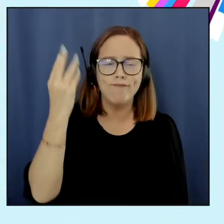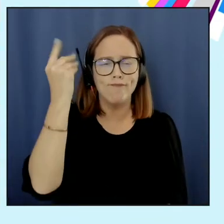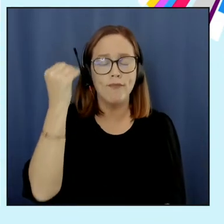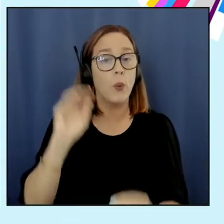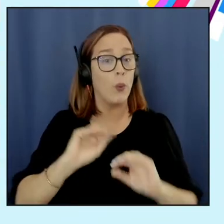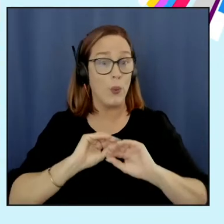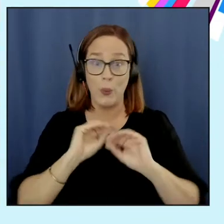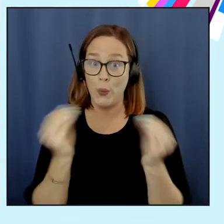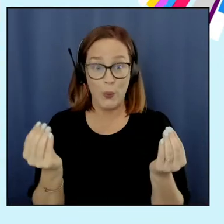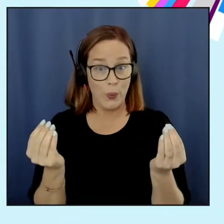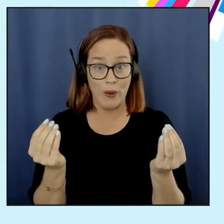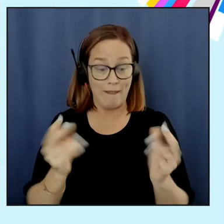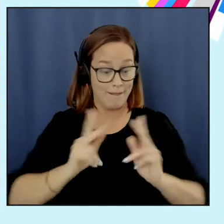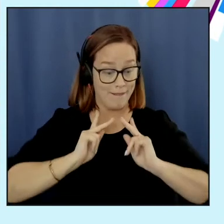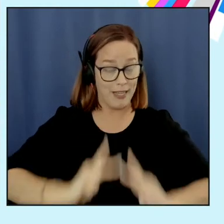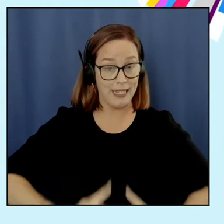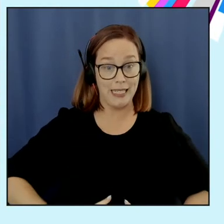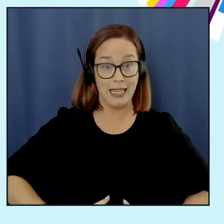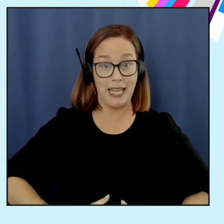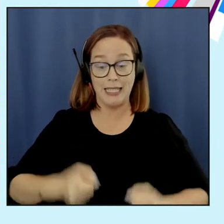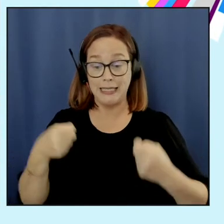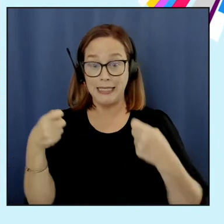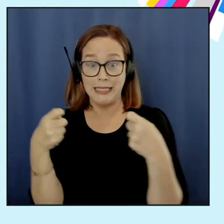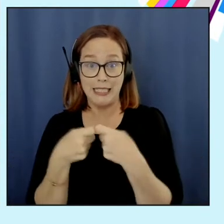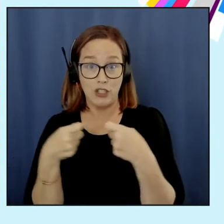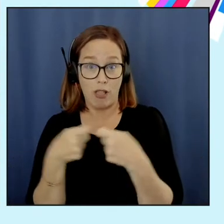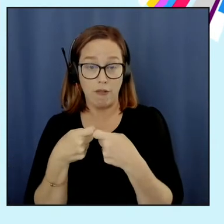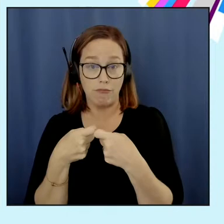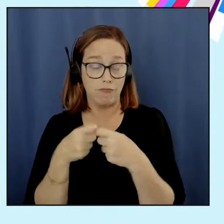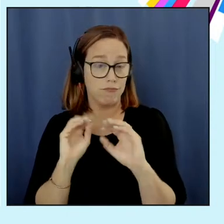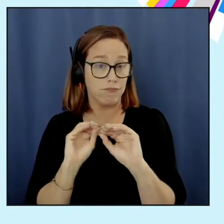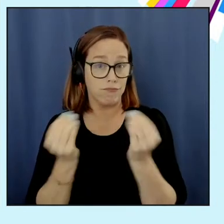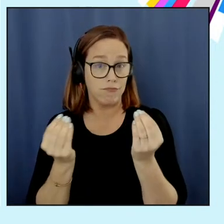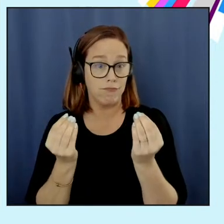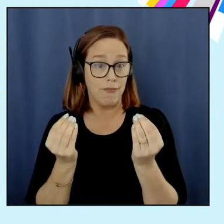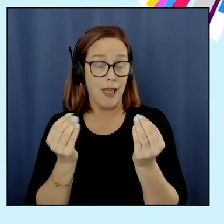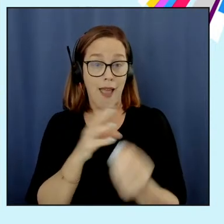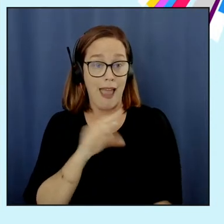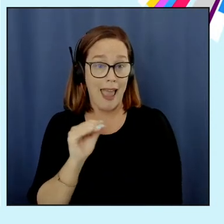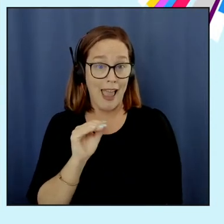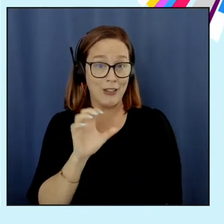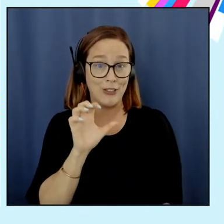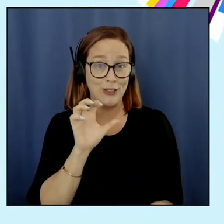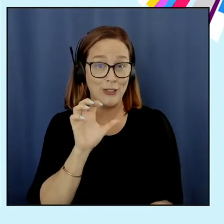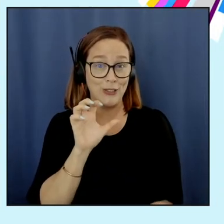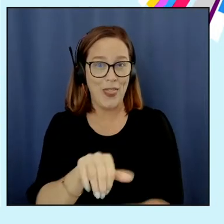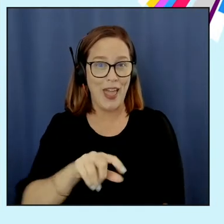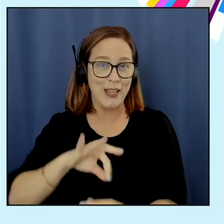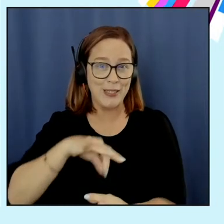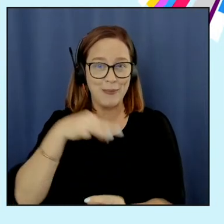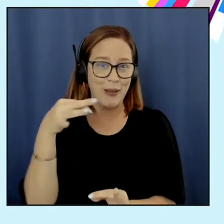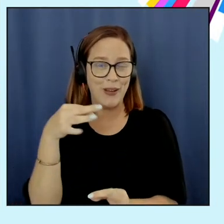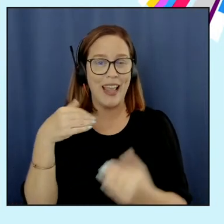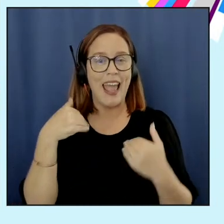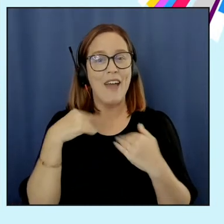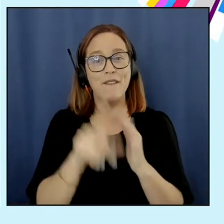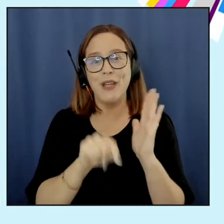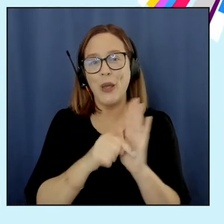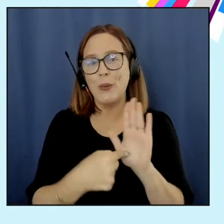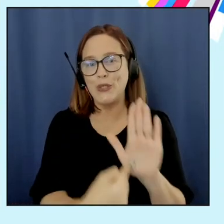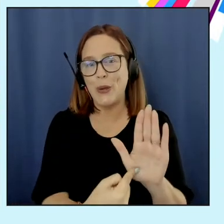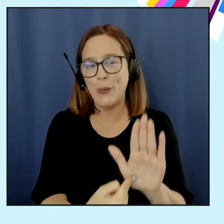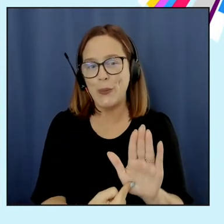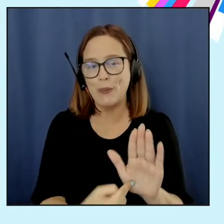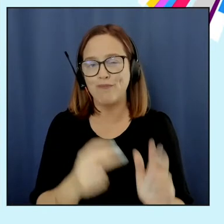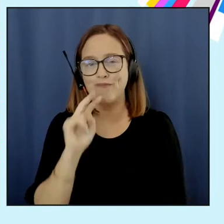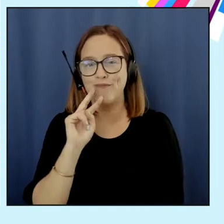not physically, not digitally. And to capture that spirit, we created this video. Take a look